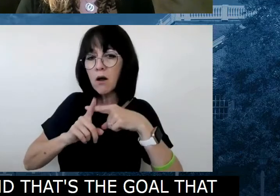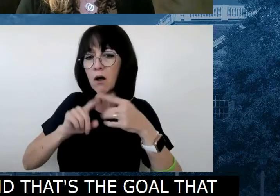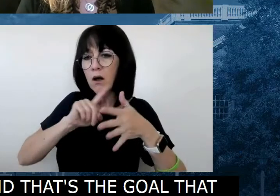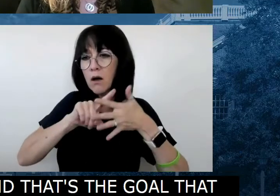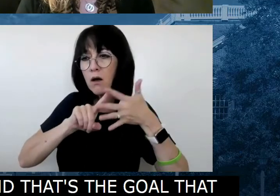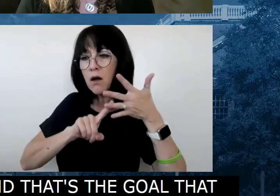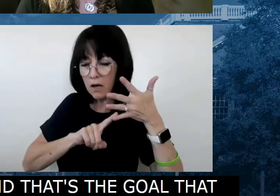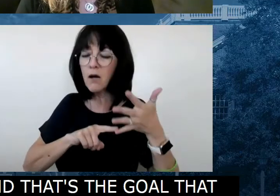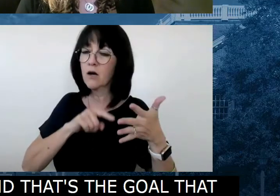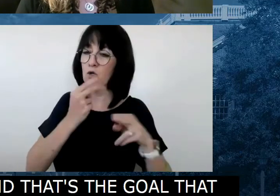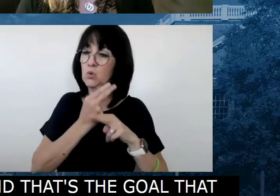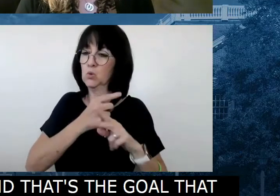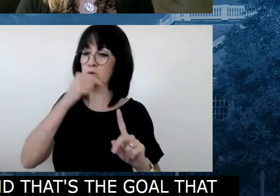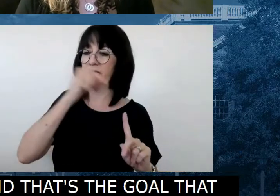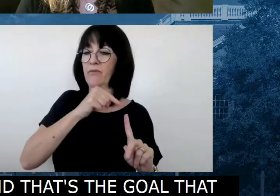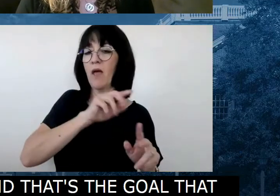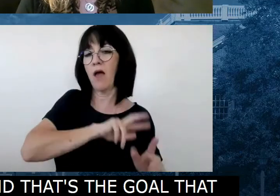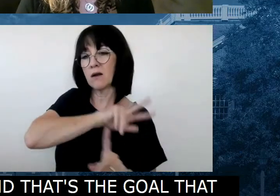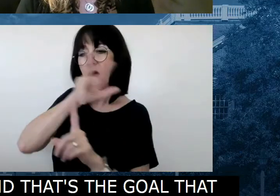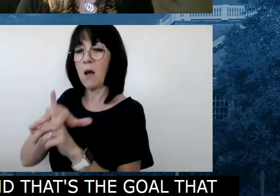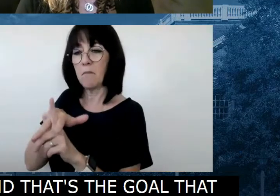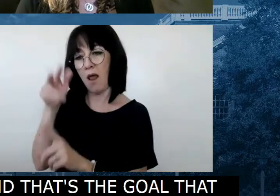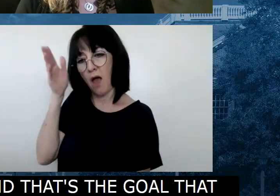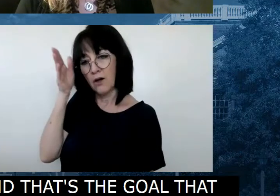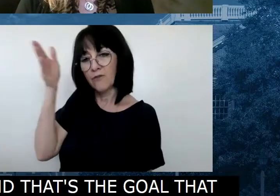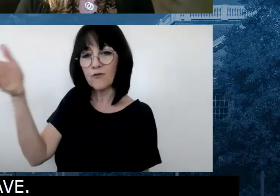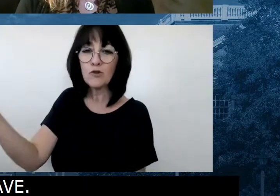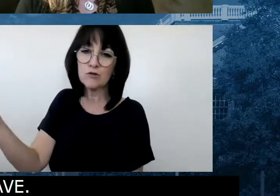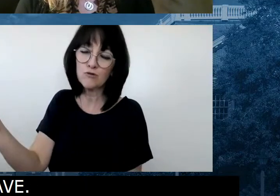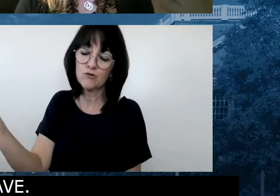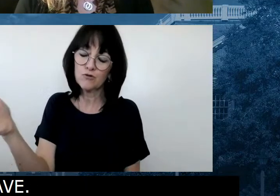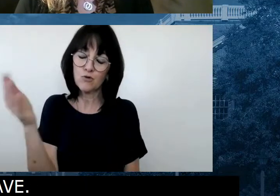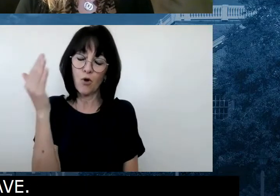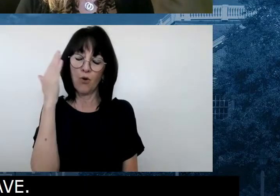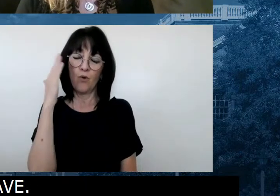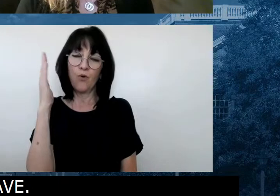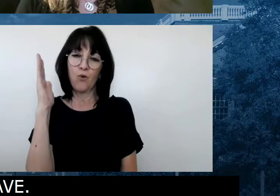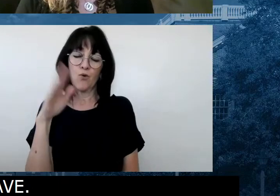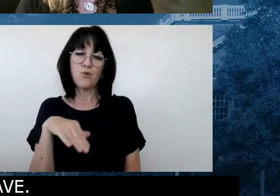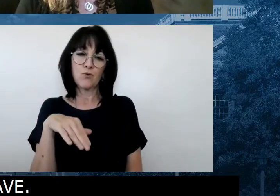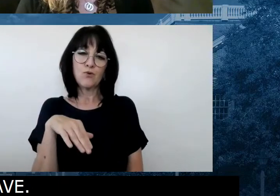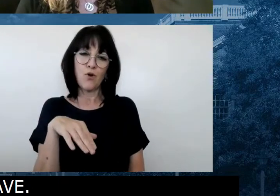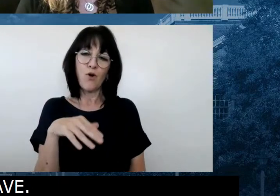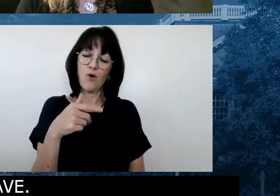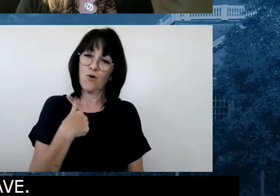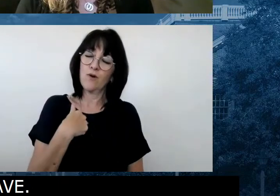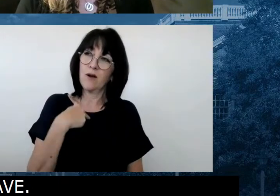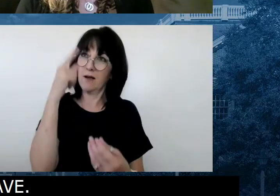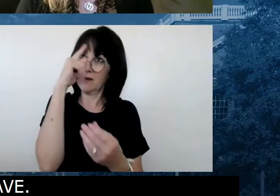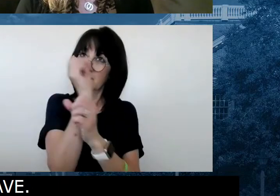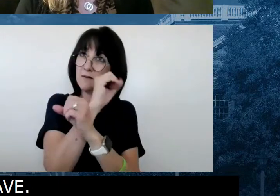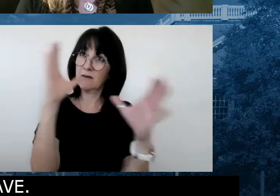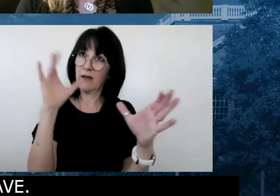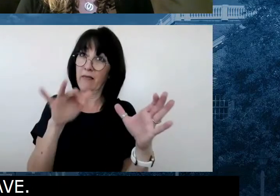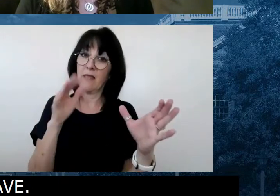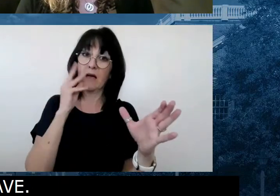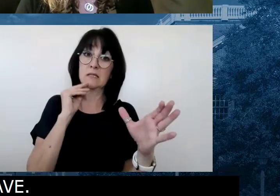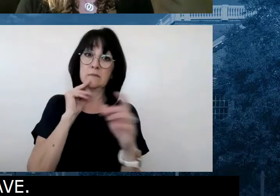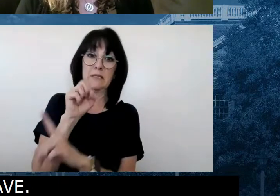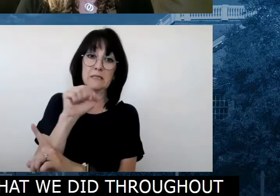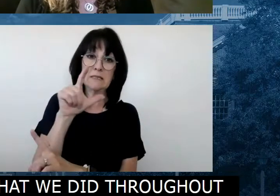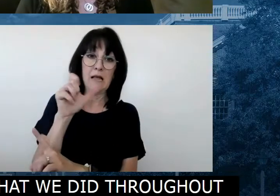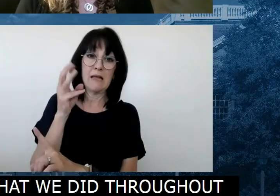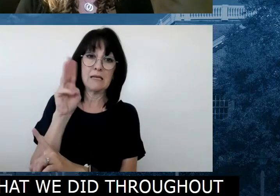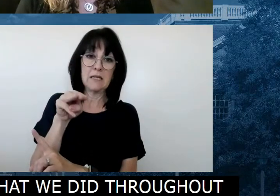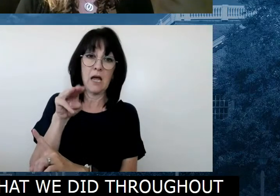doing throughout the last 15 months. And we certainly did that. I think about the experience that we had at Salesianum School, where we learned, when the